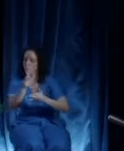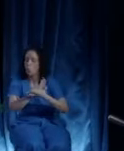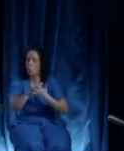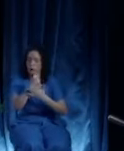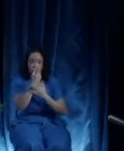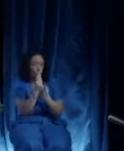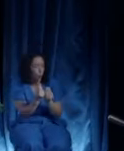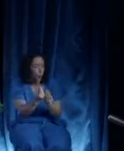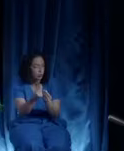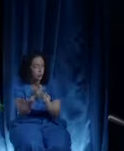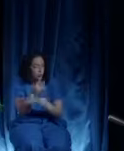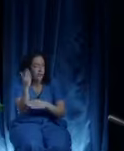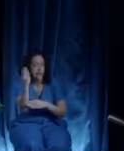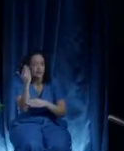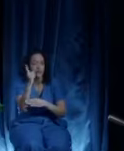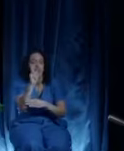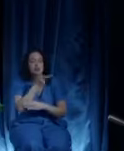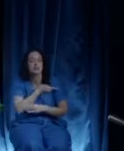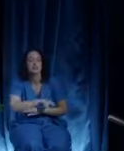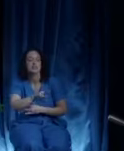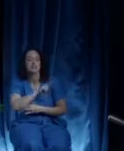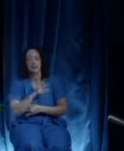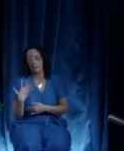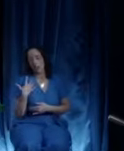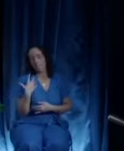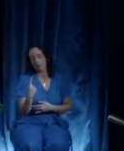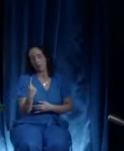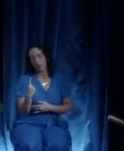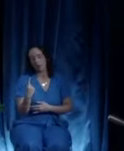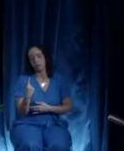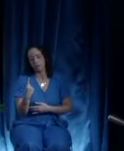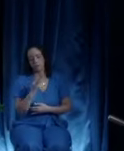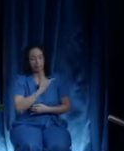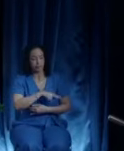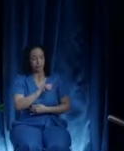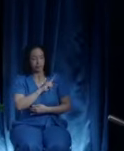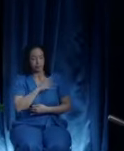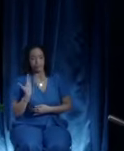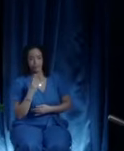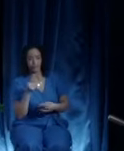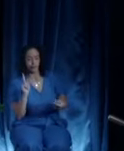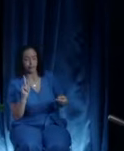from for that speech, is a Spanish ambassador. And the Spanish ambassador says of this speech that it is